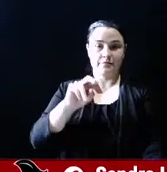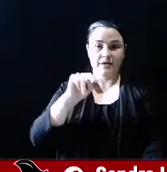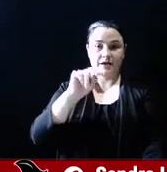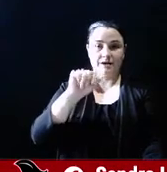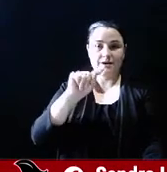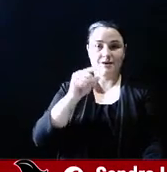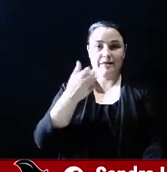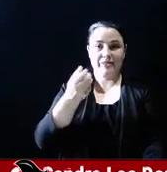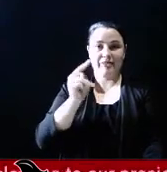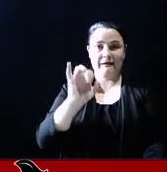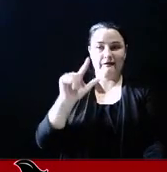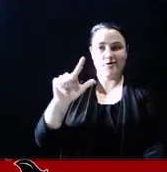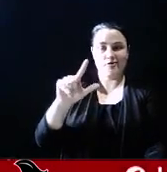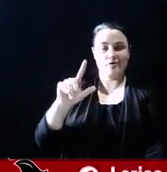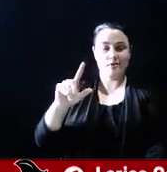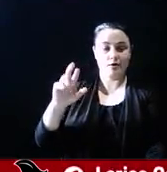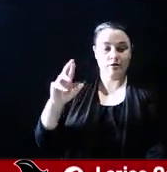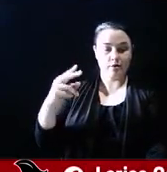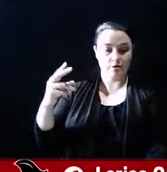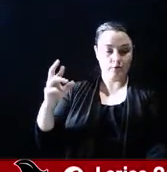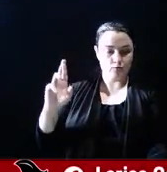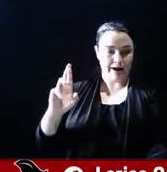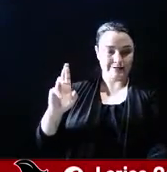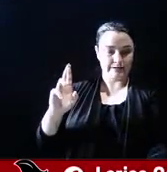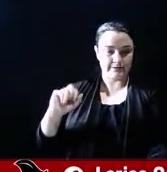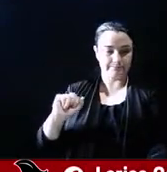Nathaniel Tyrell Hayward Rice.